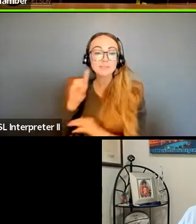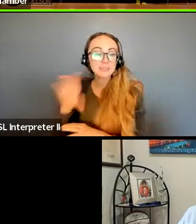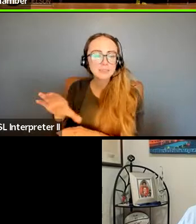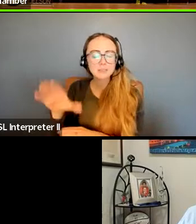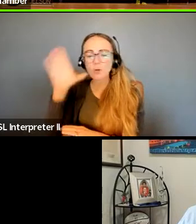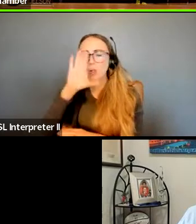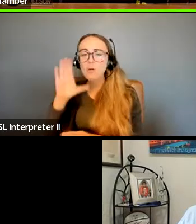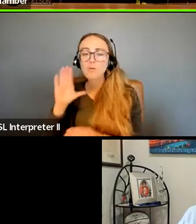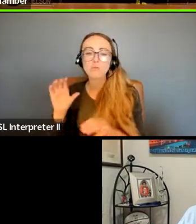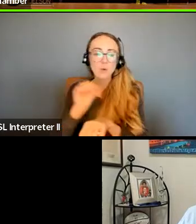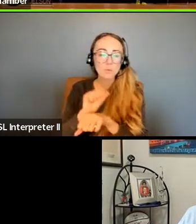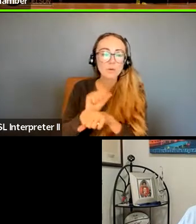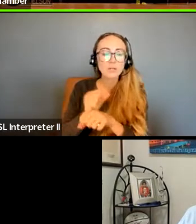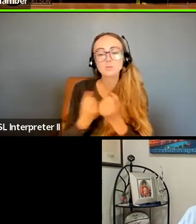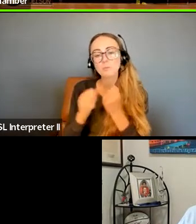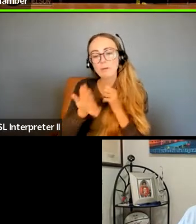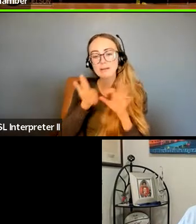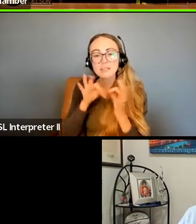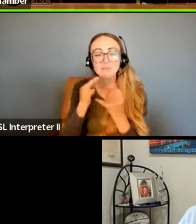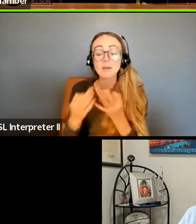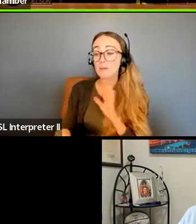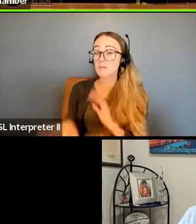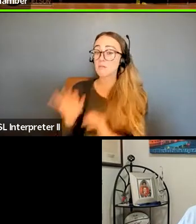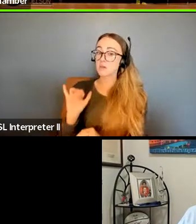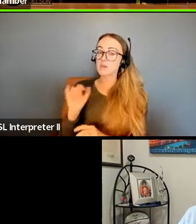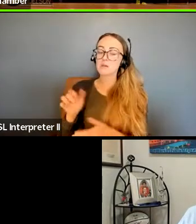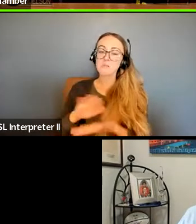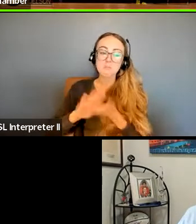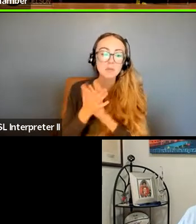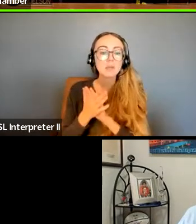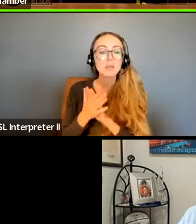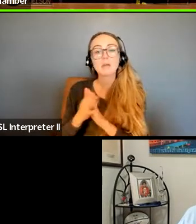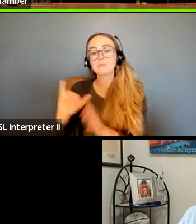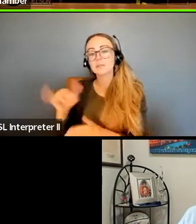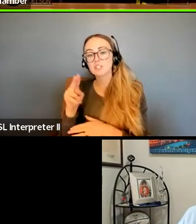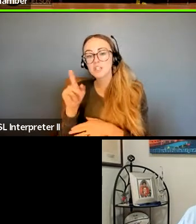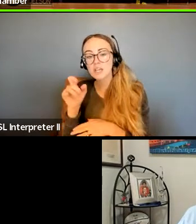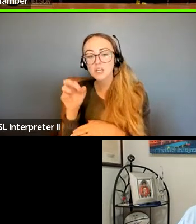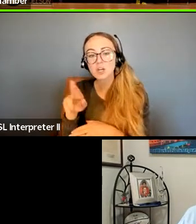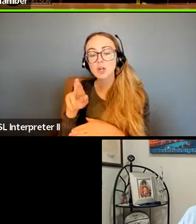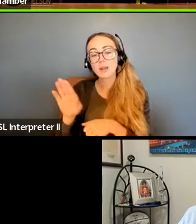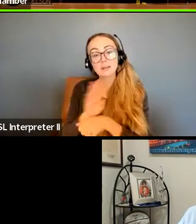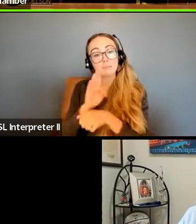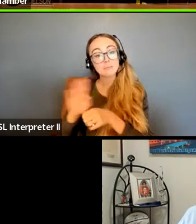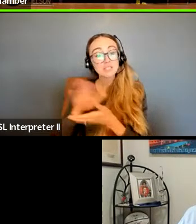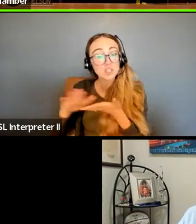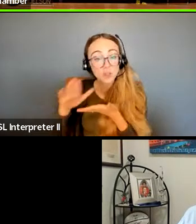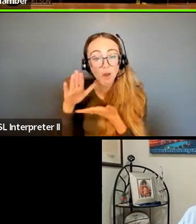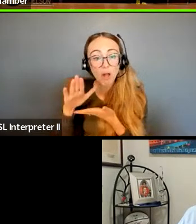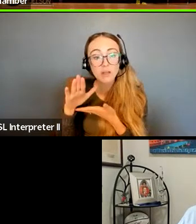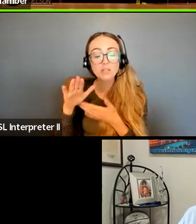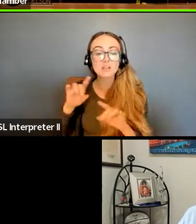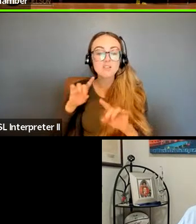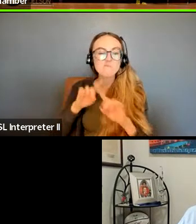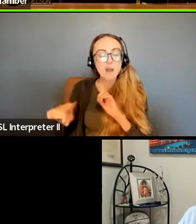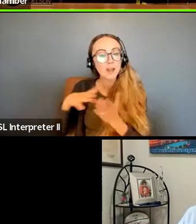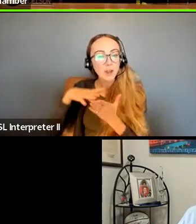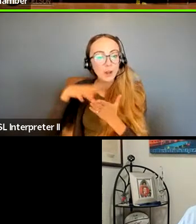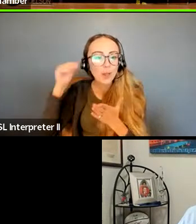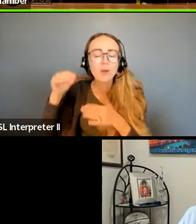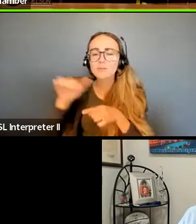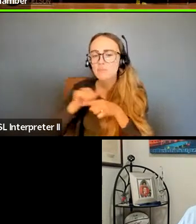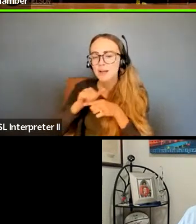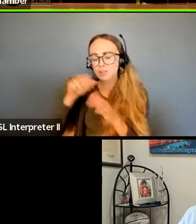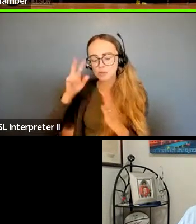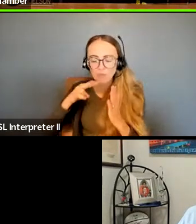work to better support his family. He found work as a janitor at a business college, which enabled him to learn and practice reading and